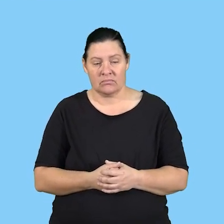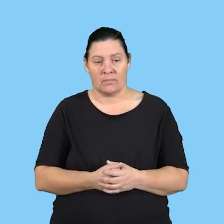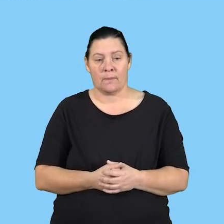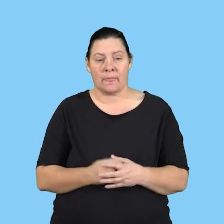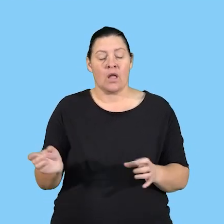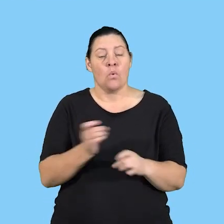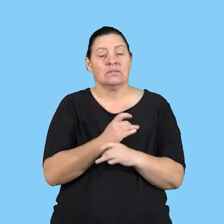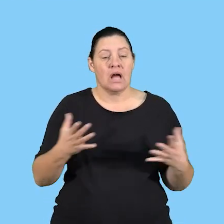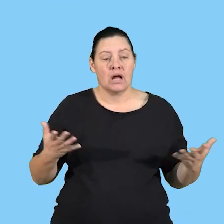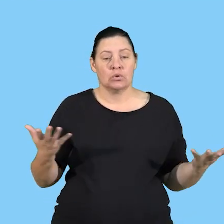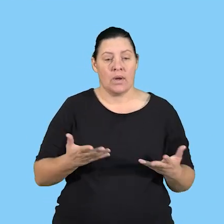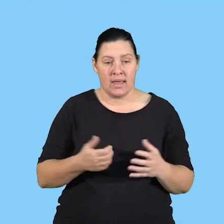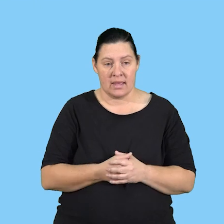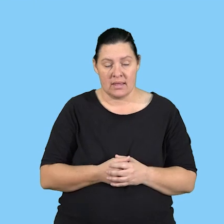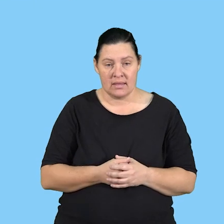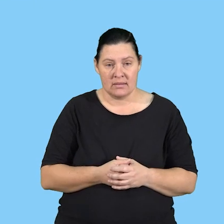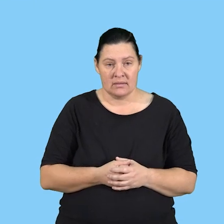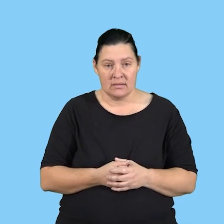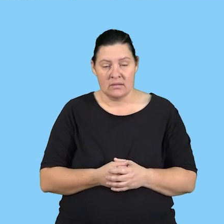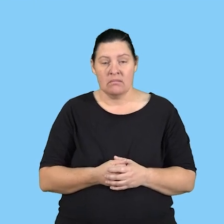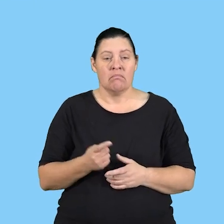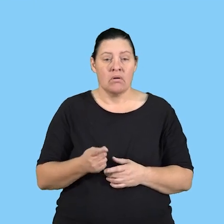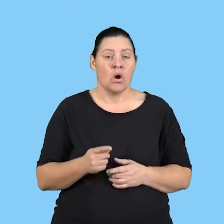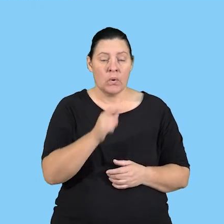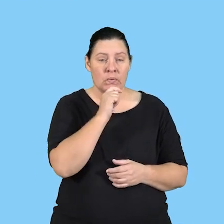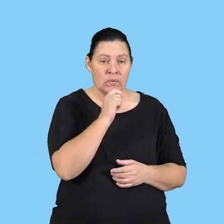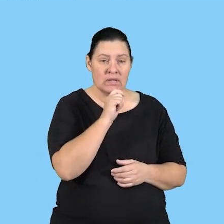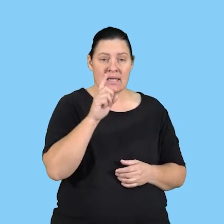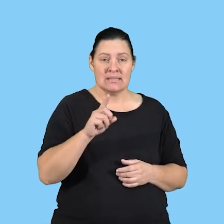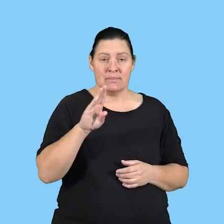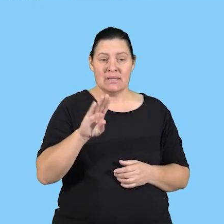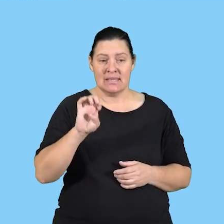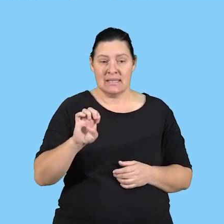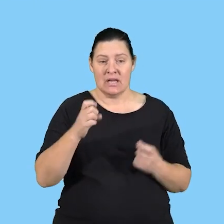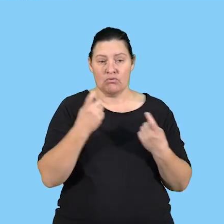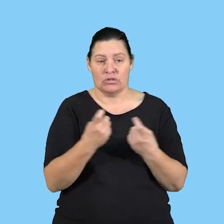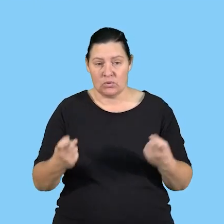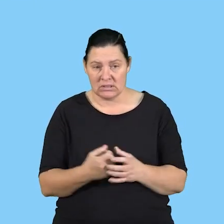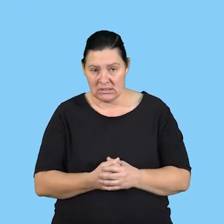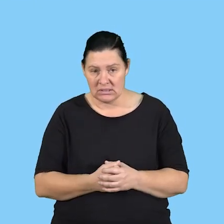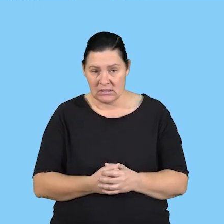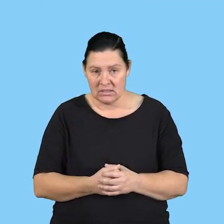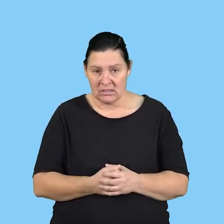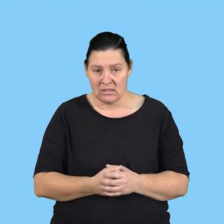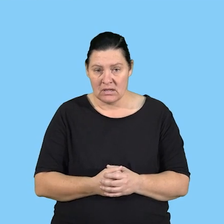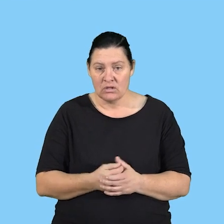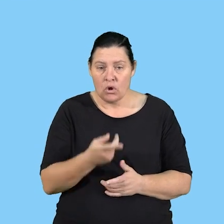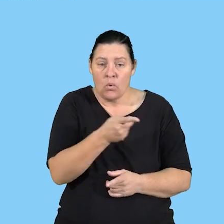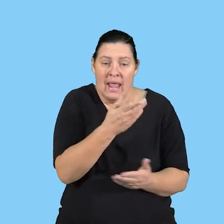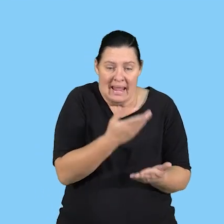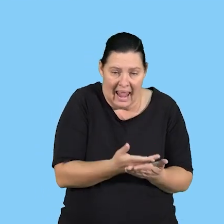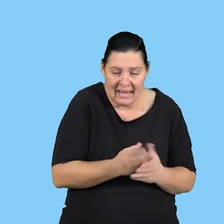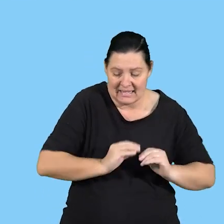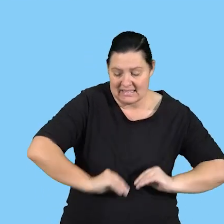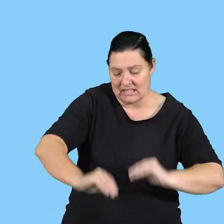This is where it all starts. How well have we used the DBE resource to